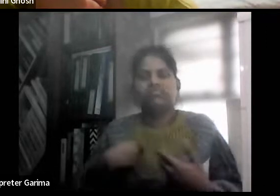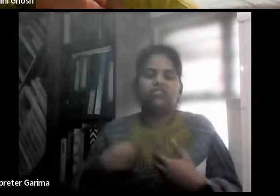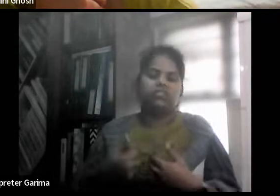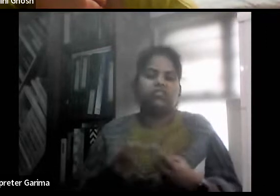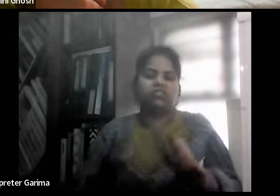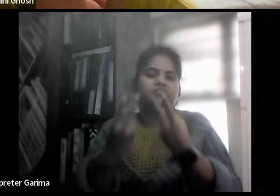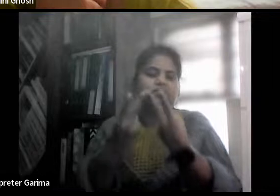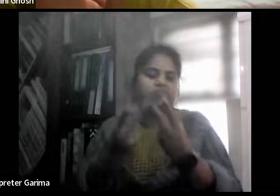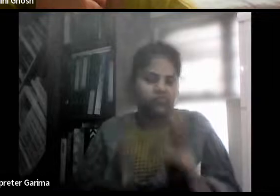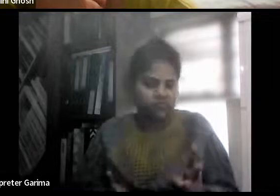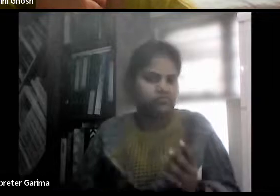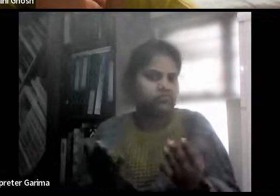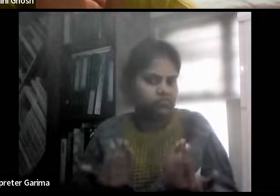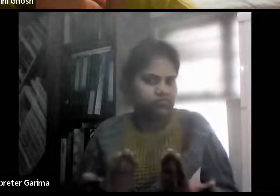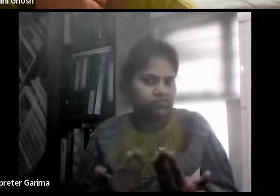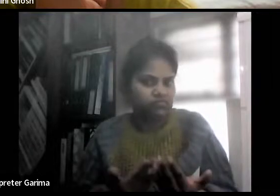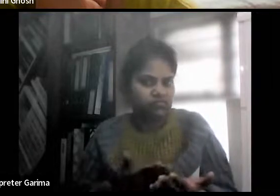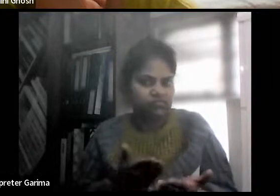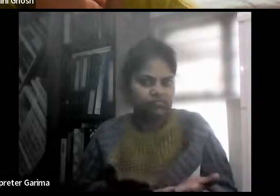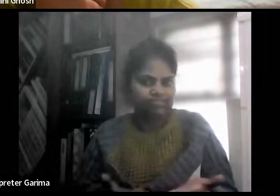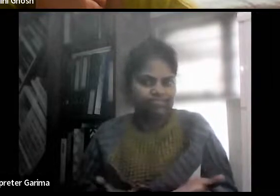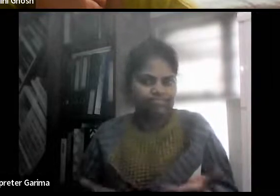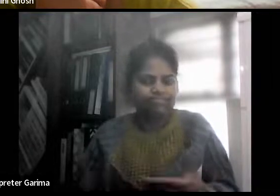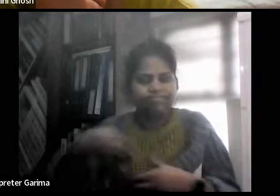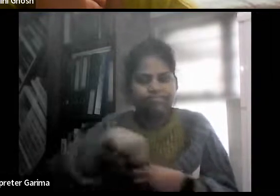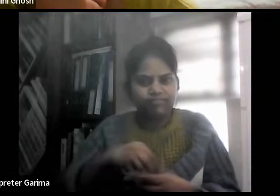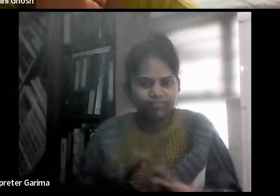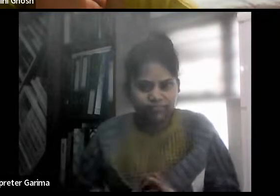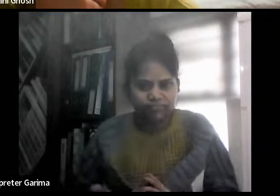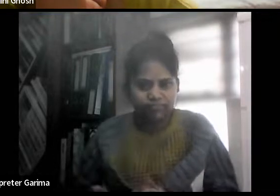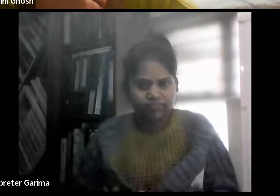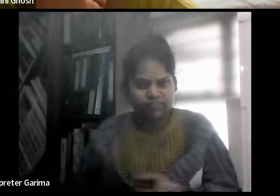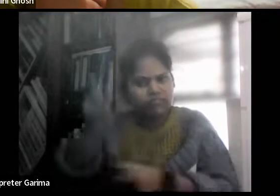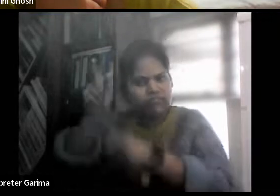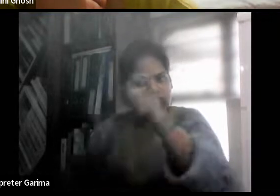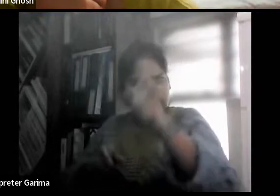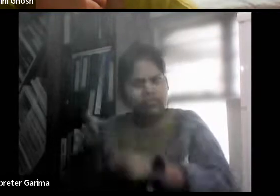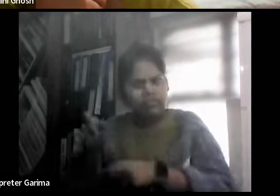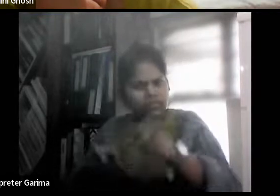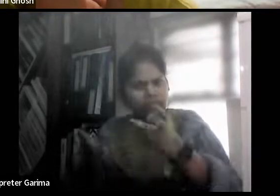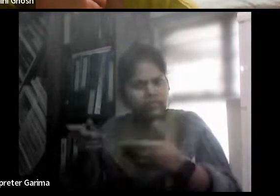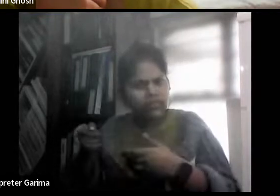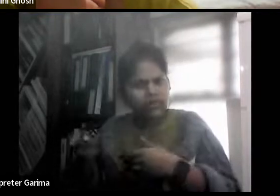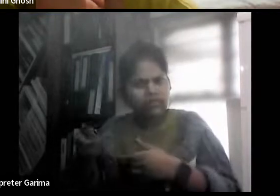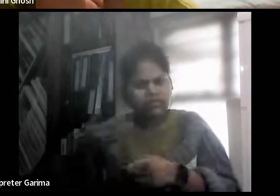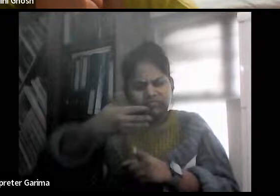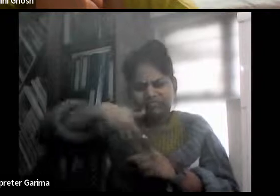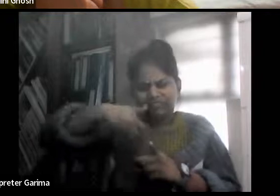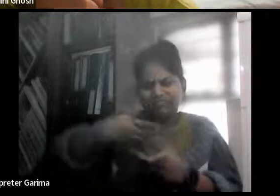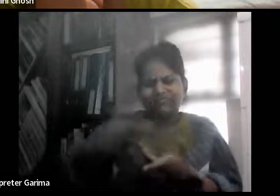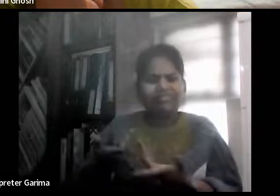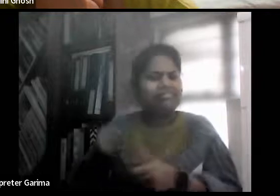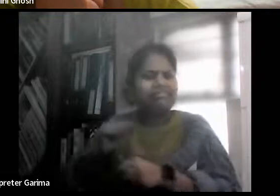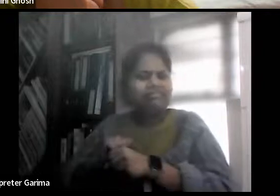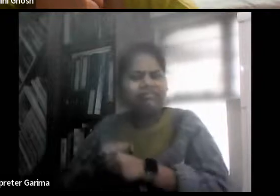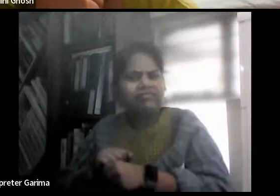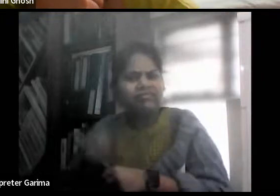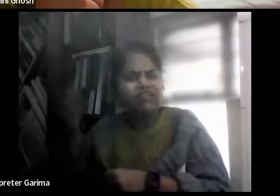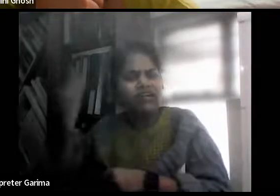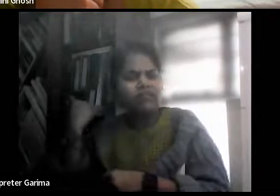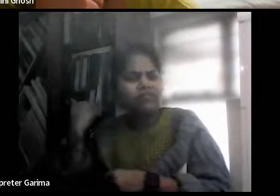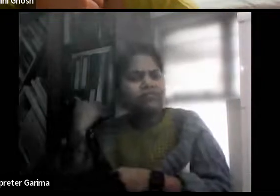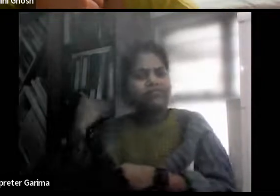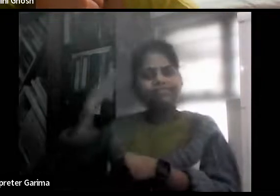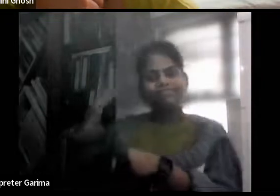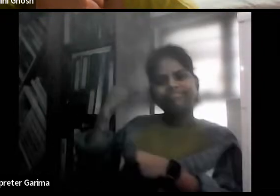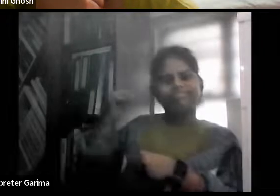think there has been a lot of, in terms of public backlash, I'm not sure if this has been discussed in our panels, but